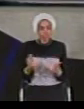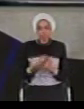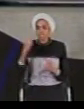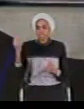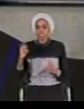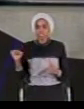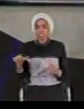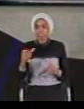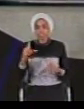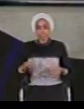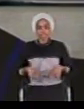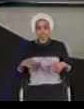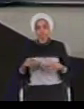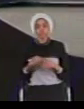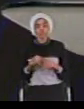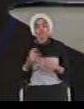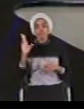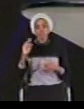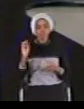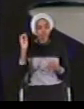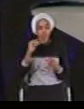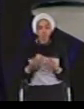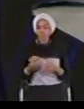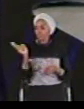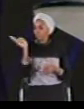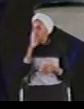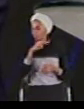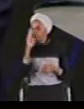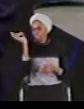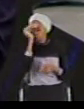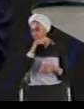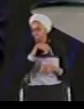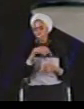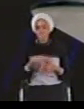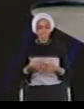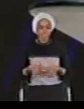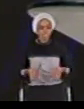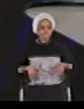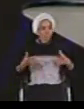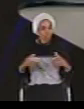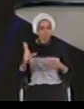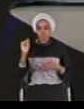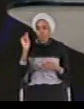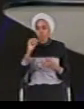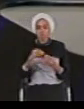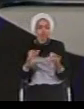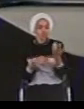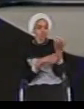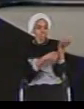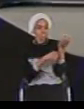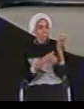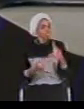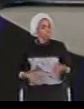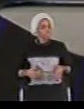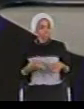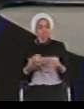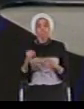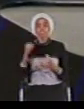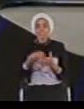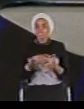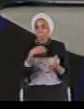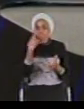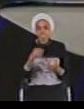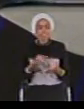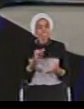eternal life. And there is no more foolish living, and there's no more fleshly living. It says